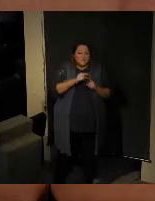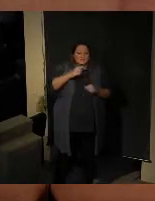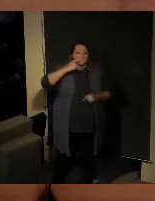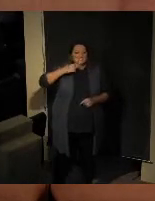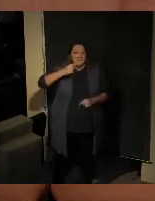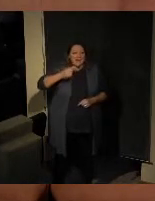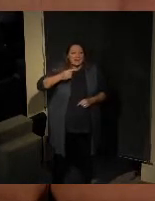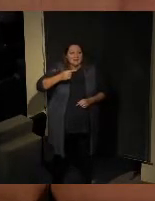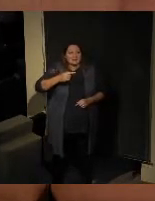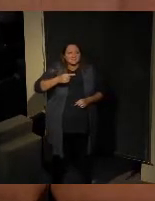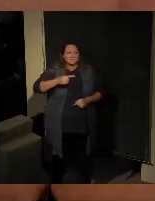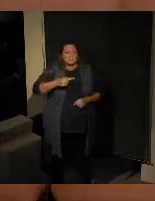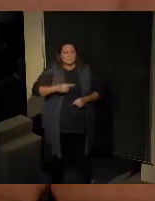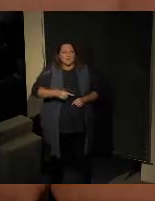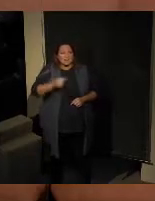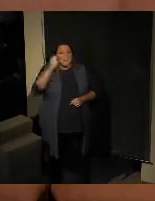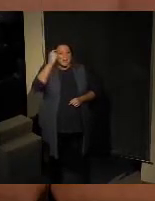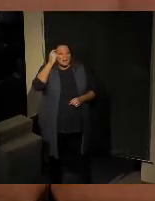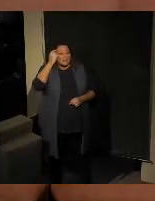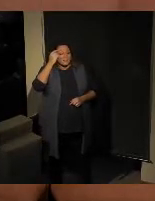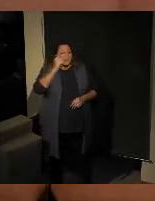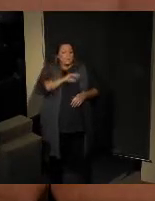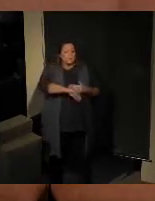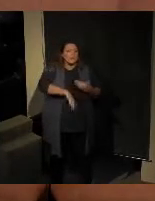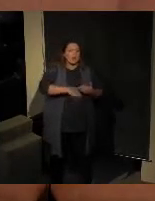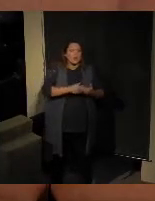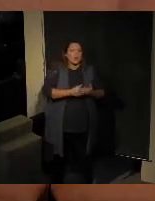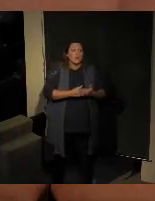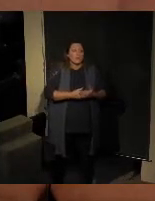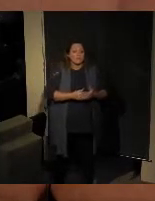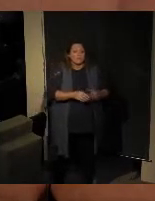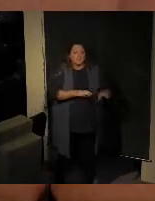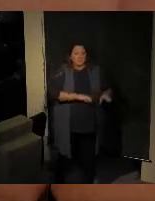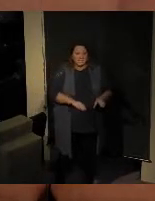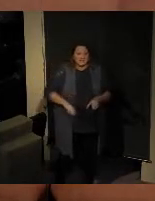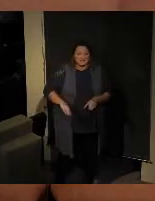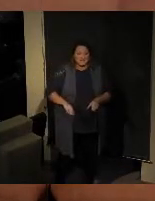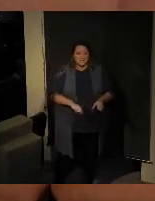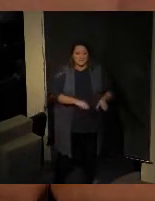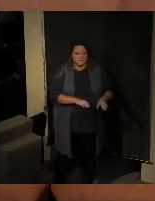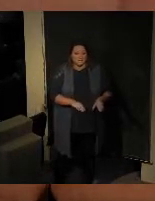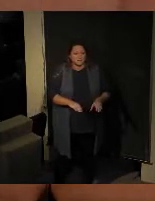I lived my whole life for again.